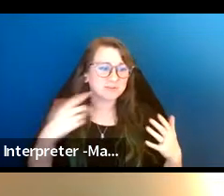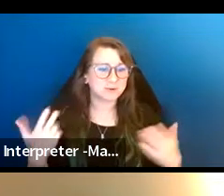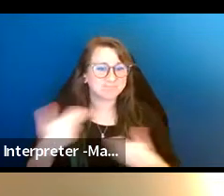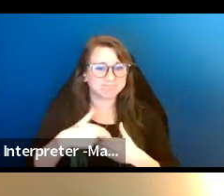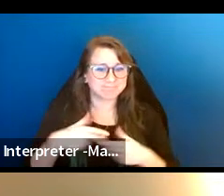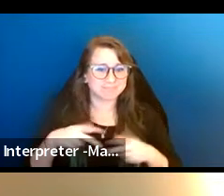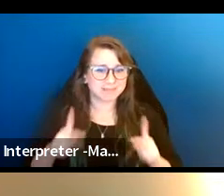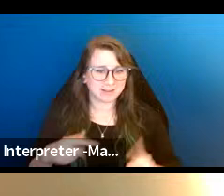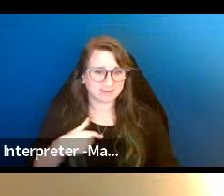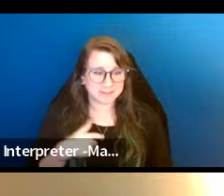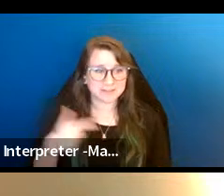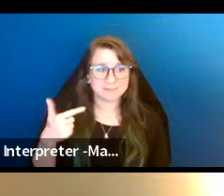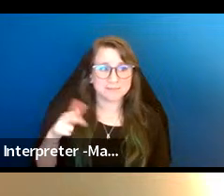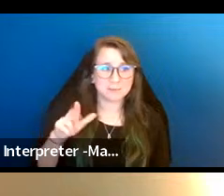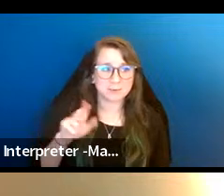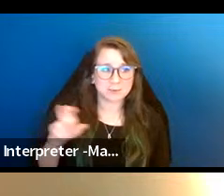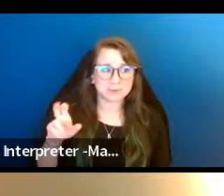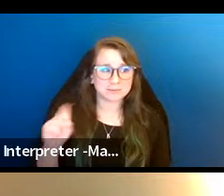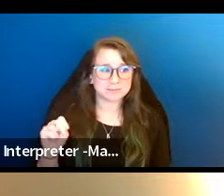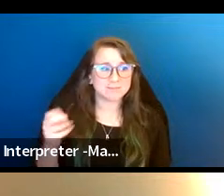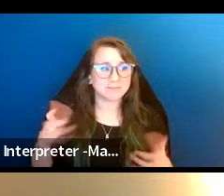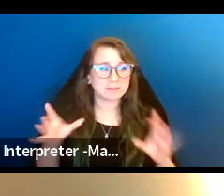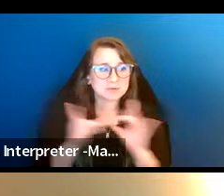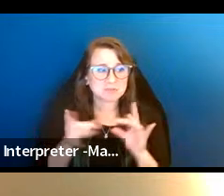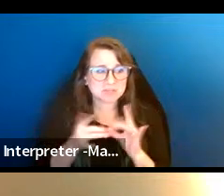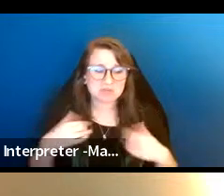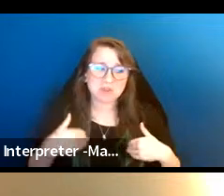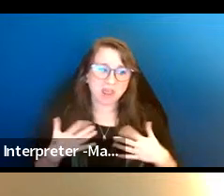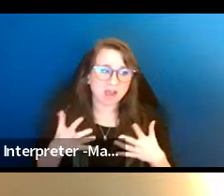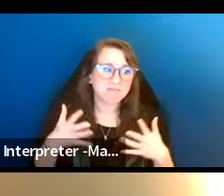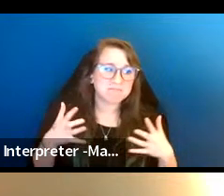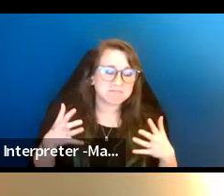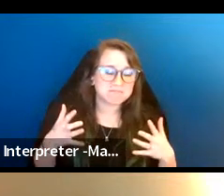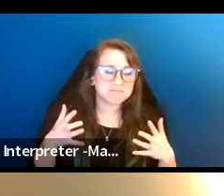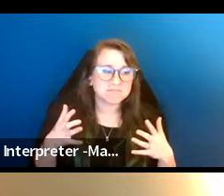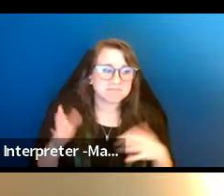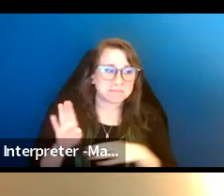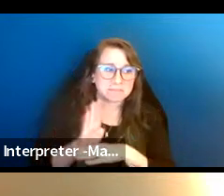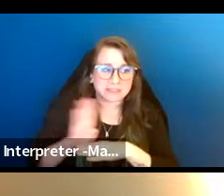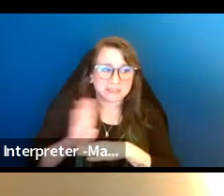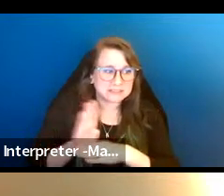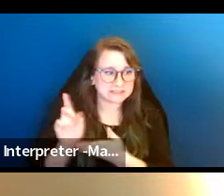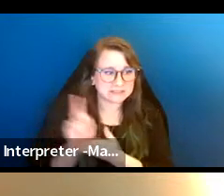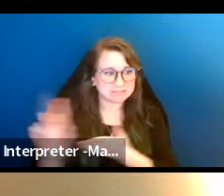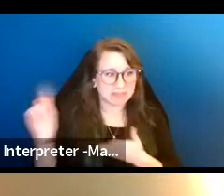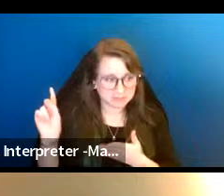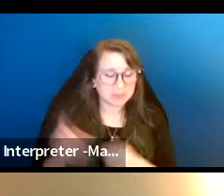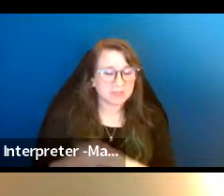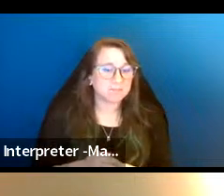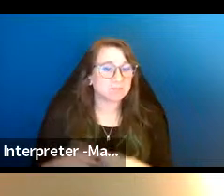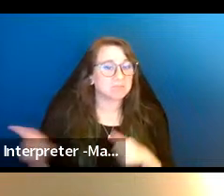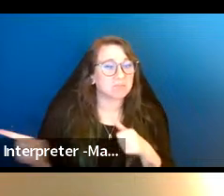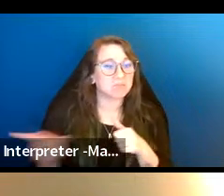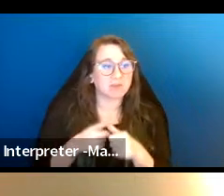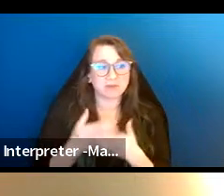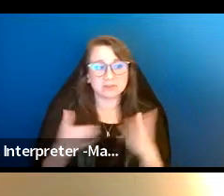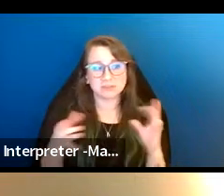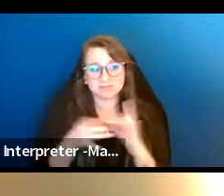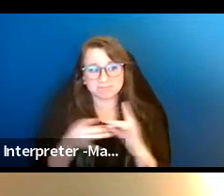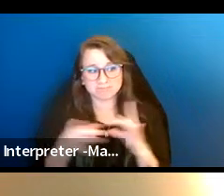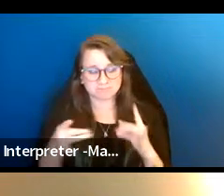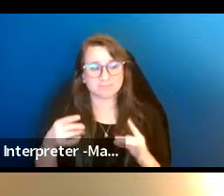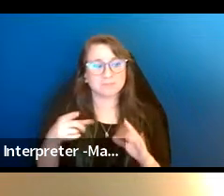Guzman mentioned, we did have a little bit of a busy last week. The first thing I'm going to jump into is